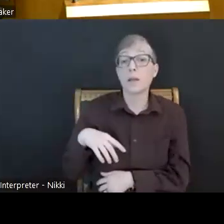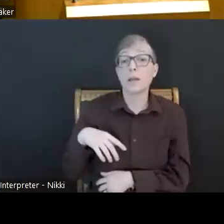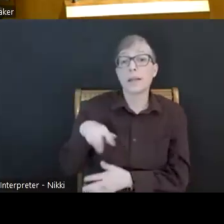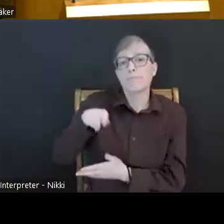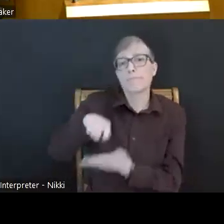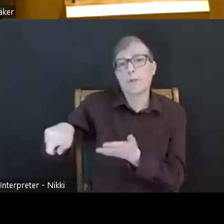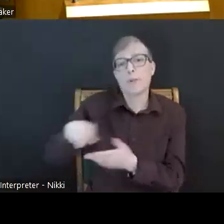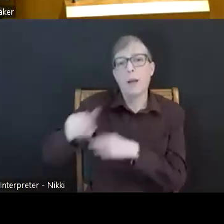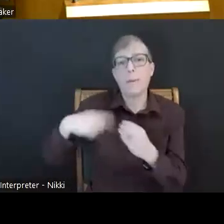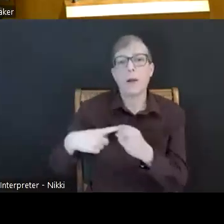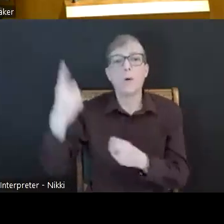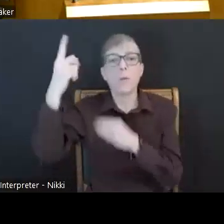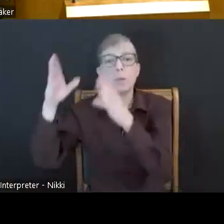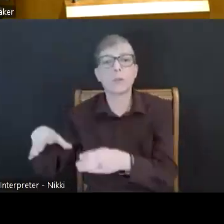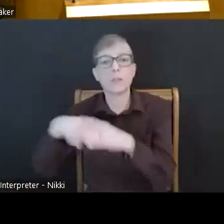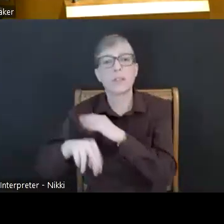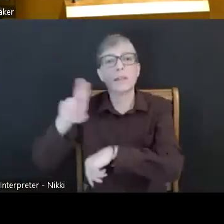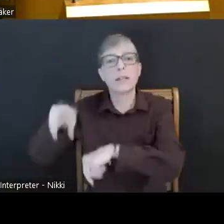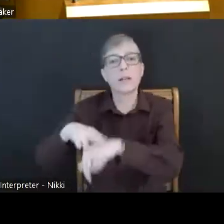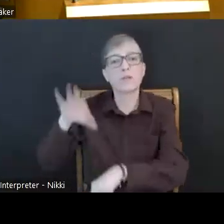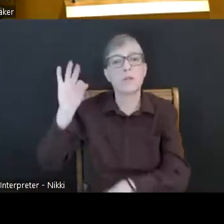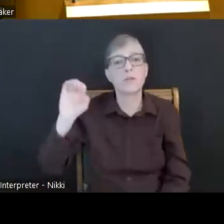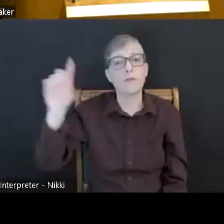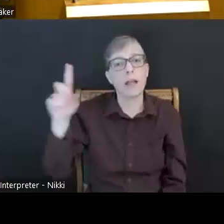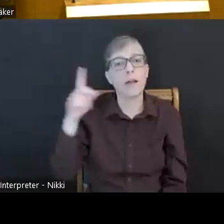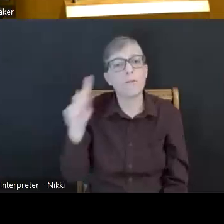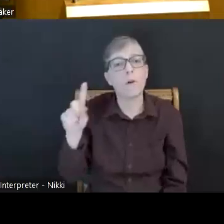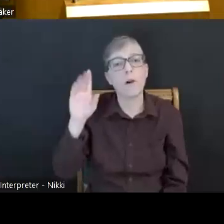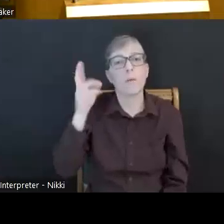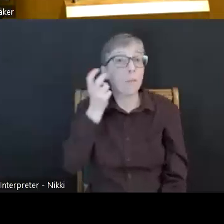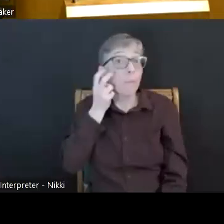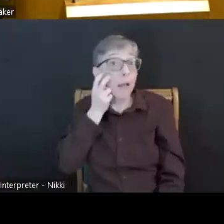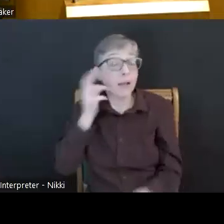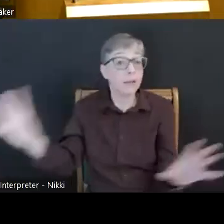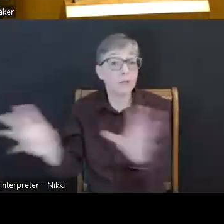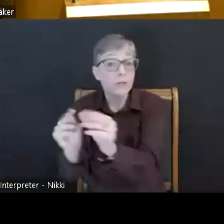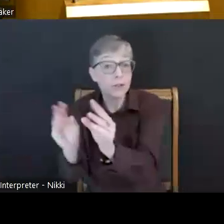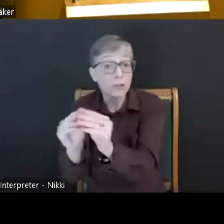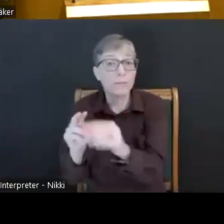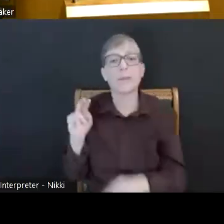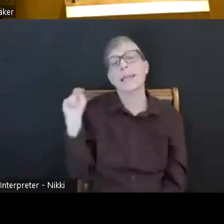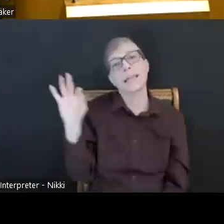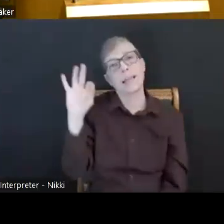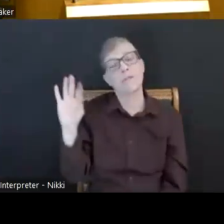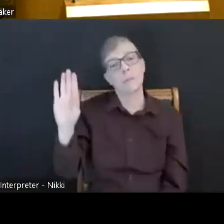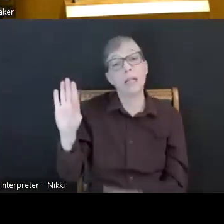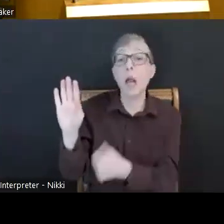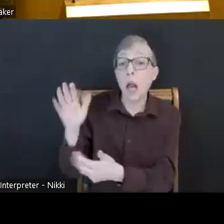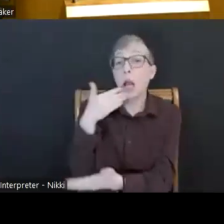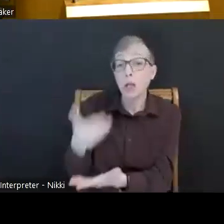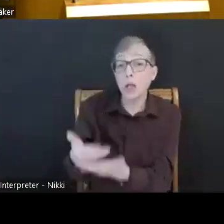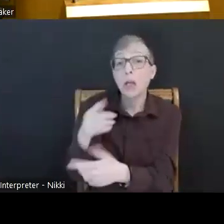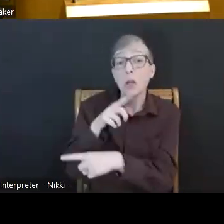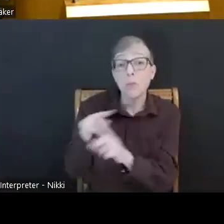is a good organization, but they have a real strong philosophy, essentially that blind people can